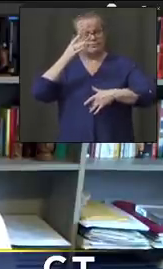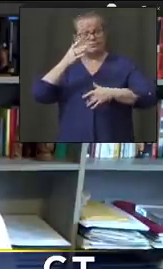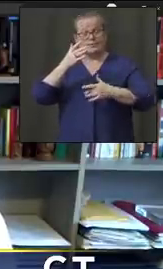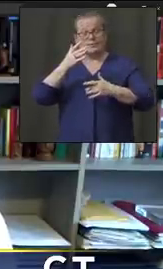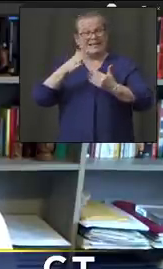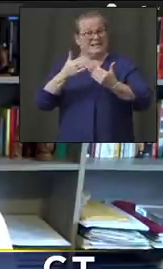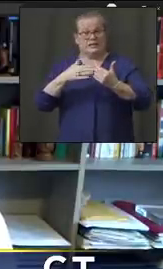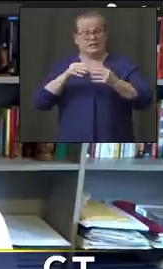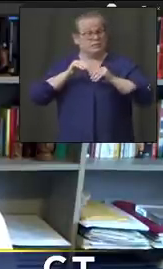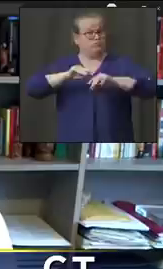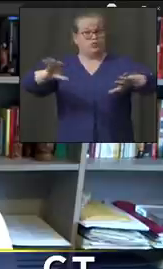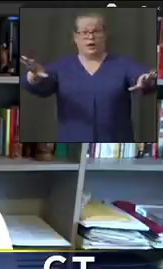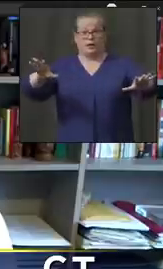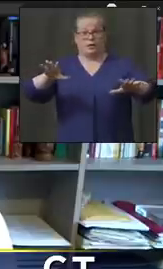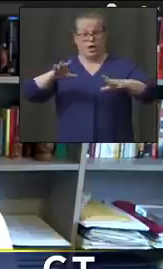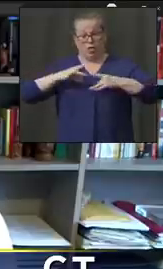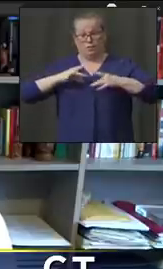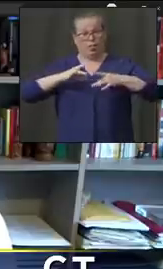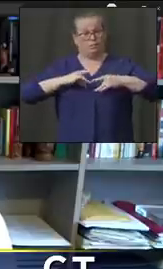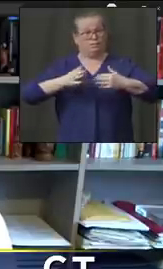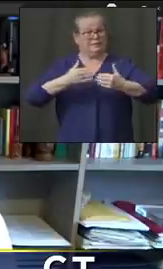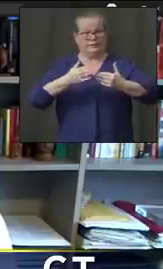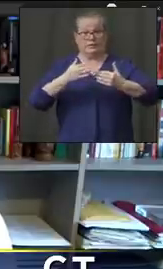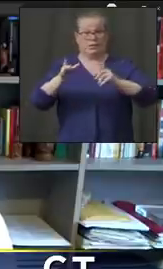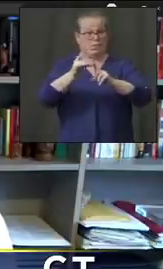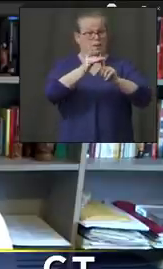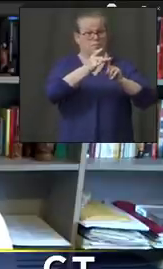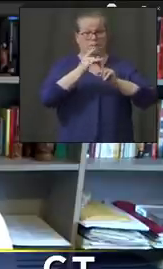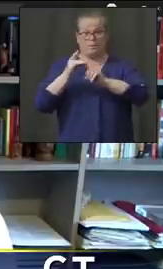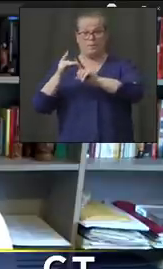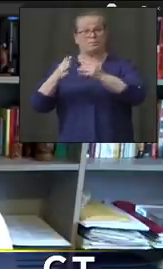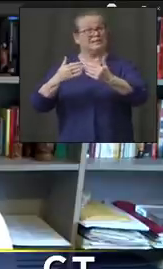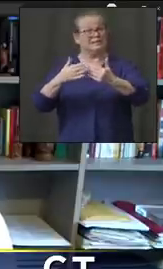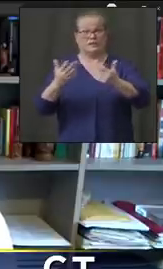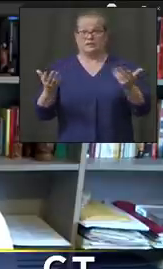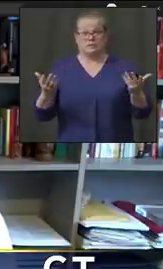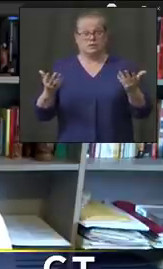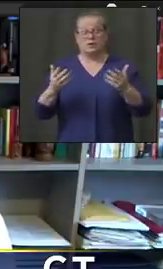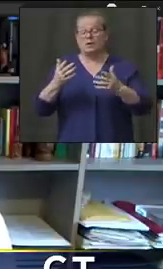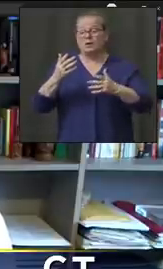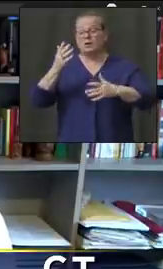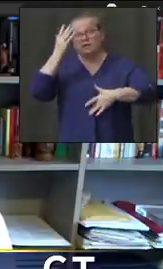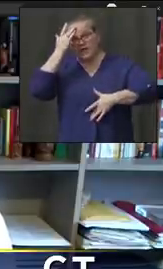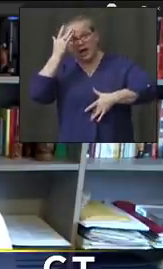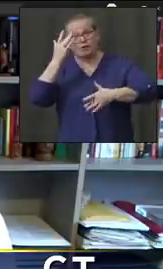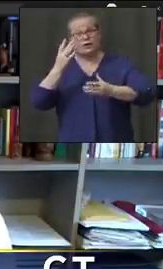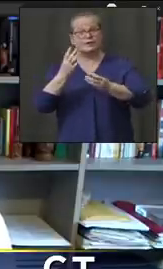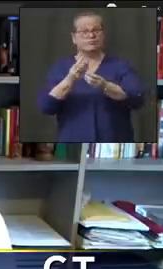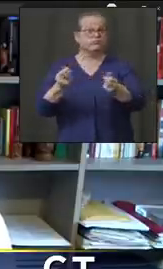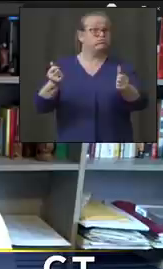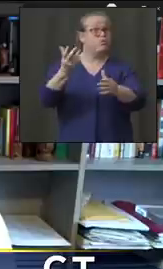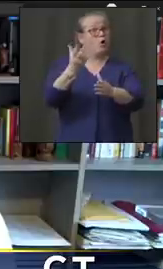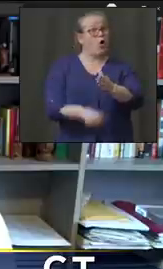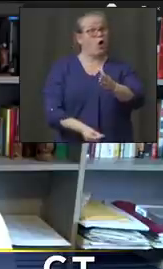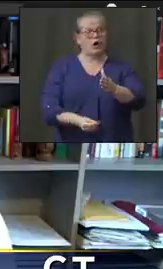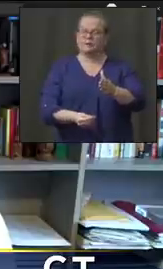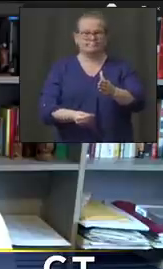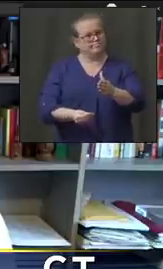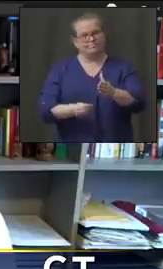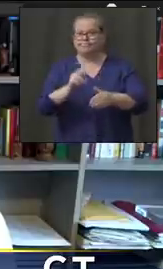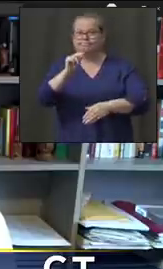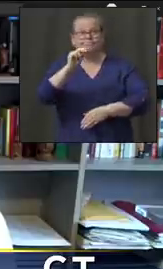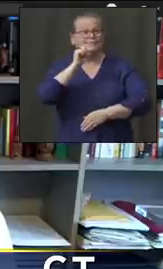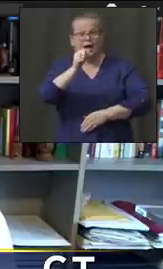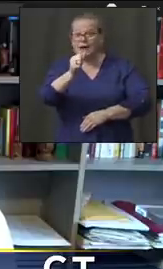transmissible. This is a virus that's not going to go away. It's not going to go away even with our best, public health prevention and control